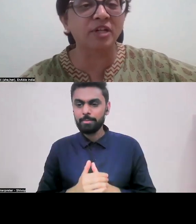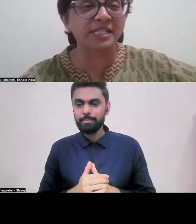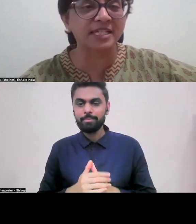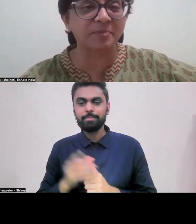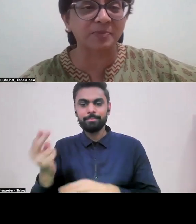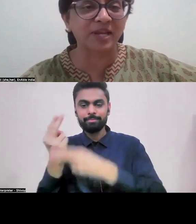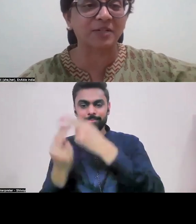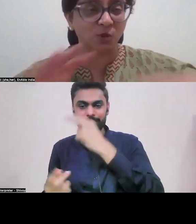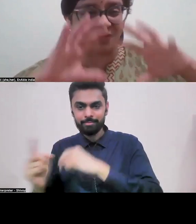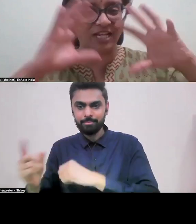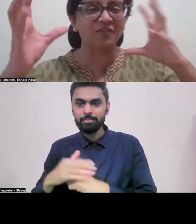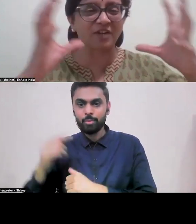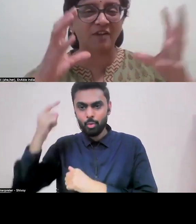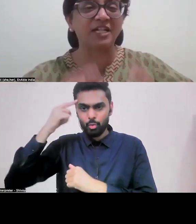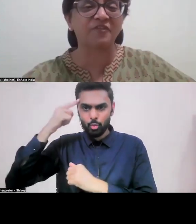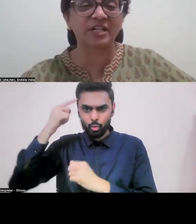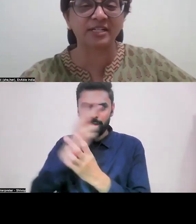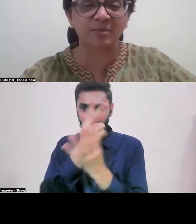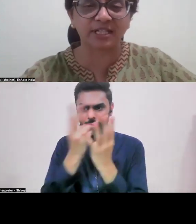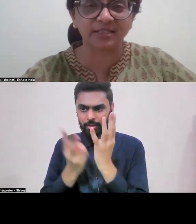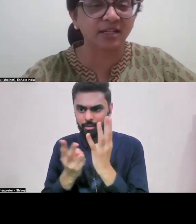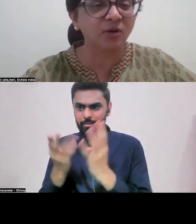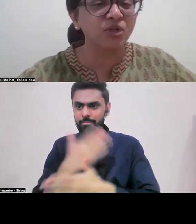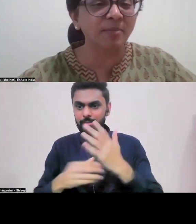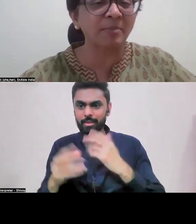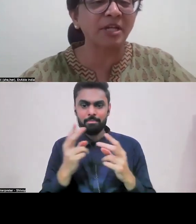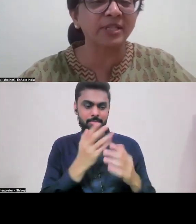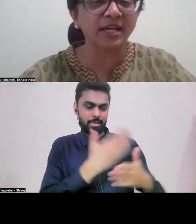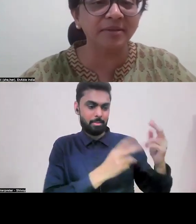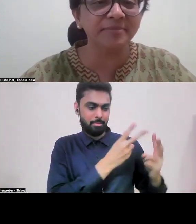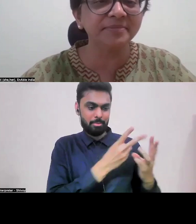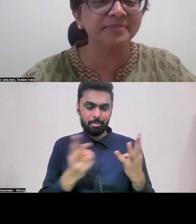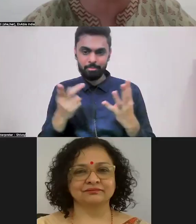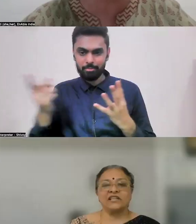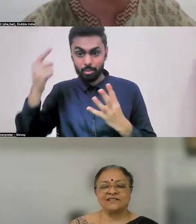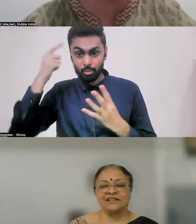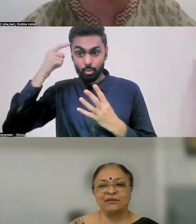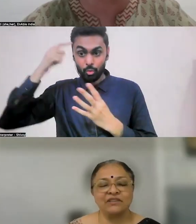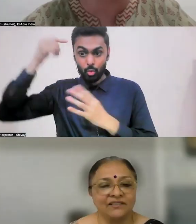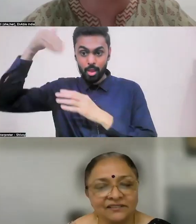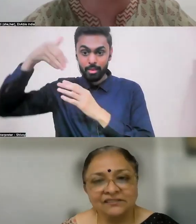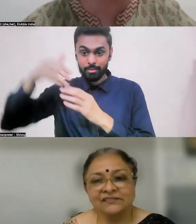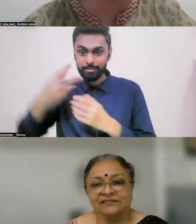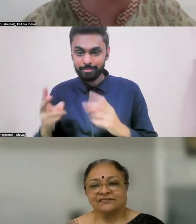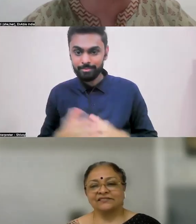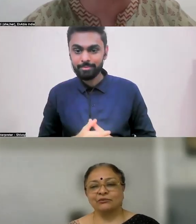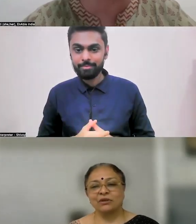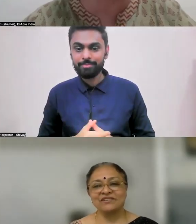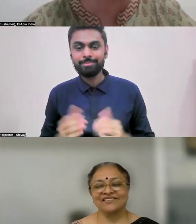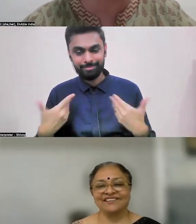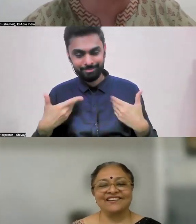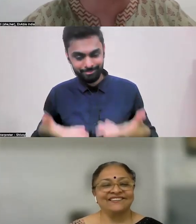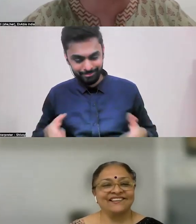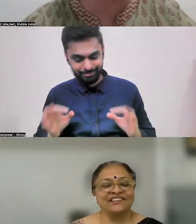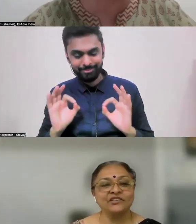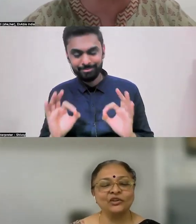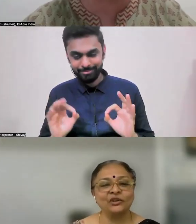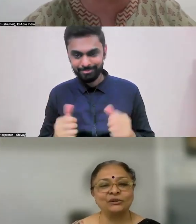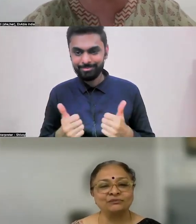from a neurodiversity perspective. So we kind of covered different disabilities. Usha ma'am, are you there? Oh, yes, I am there. Yeah. I'm very much here.